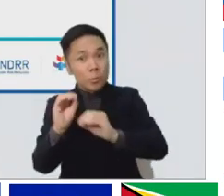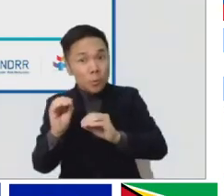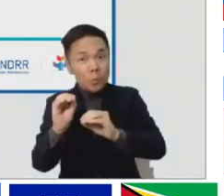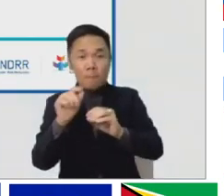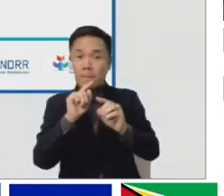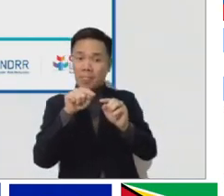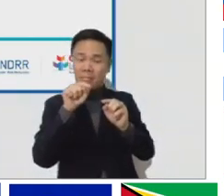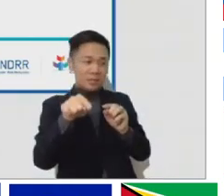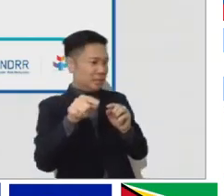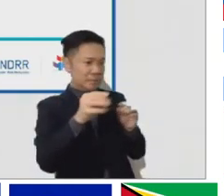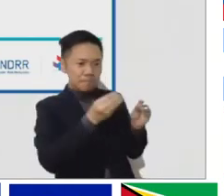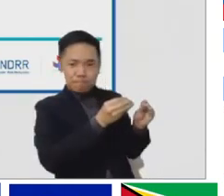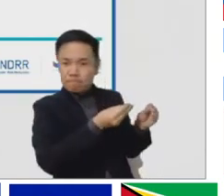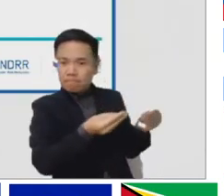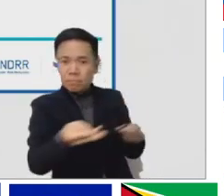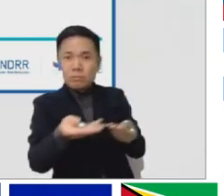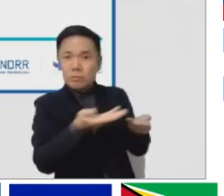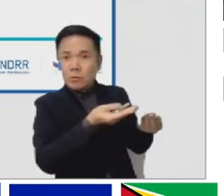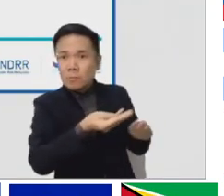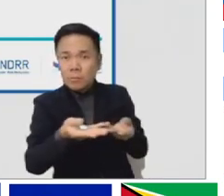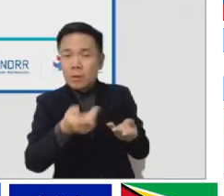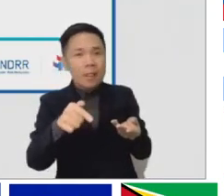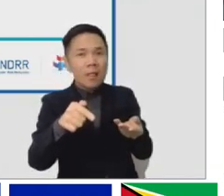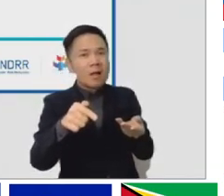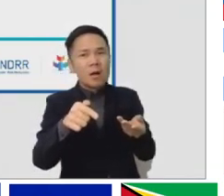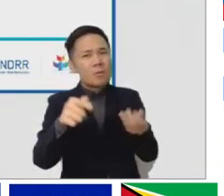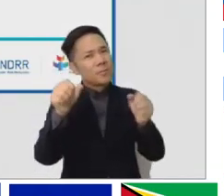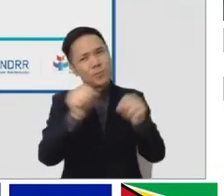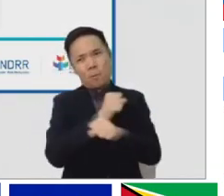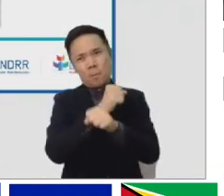According to IMO in November 2020,